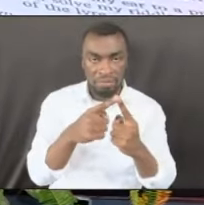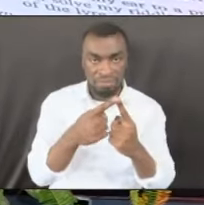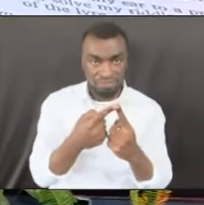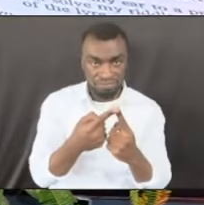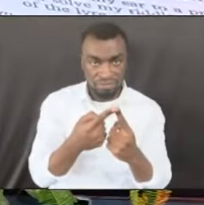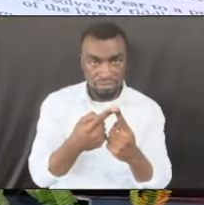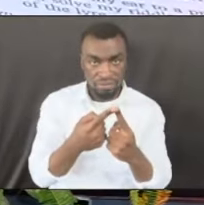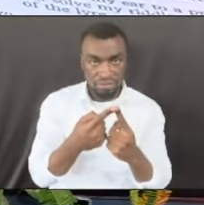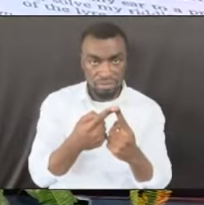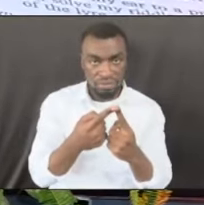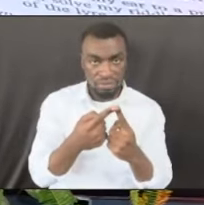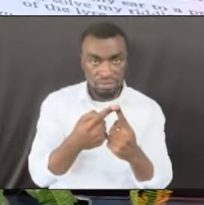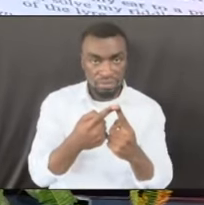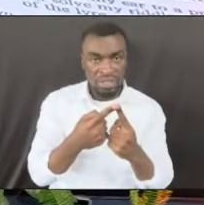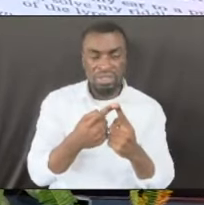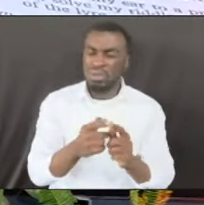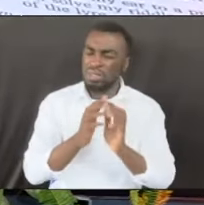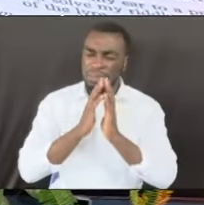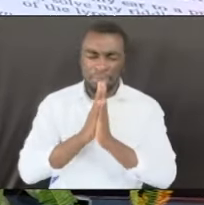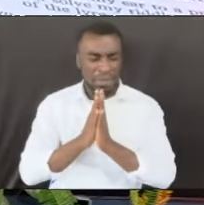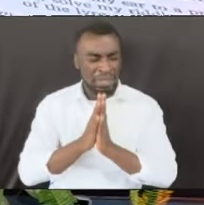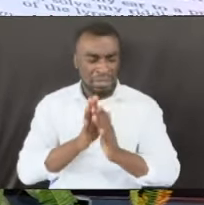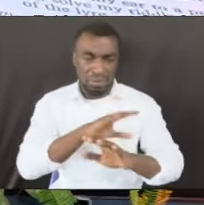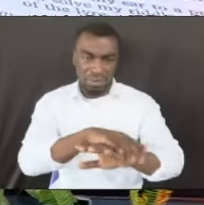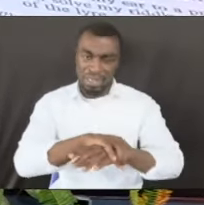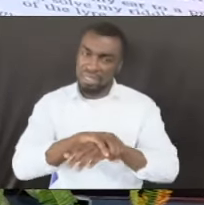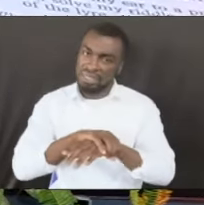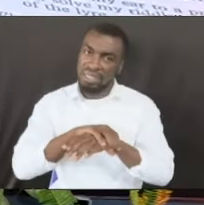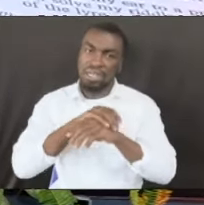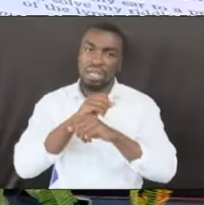she had long prayed for a job, she was jobless.